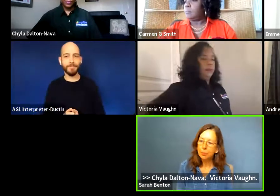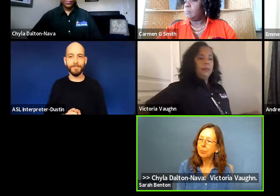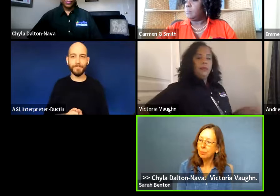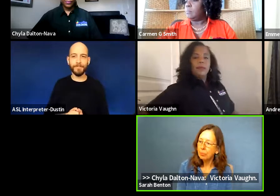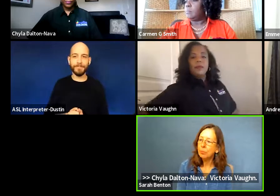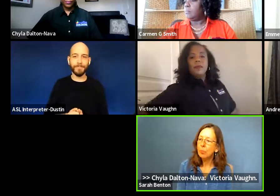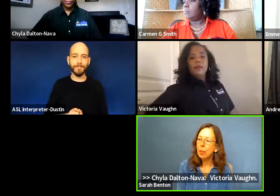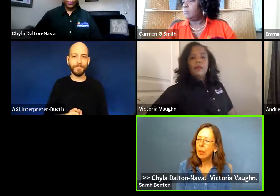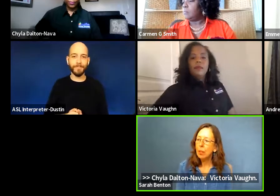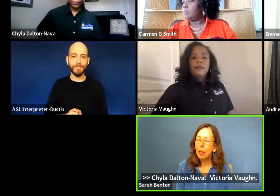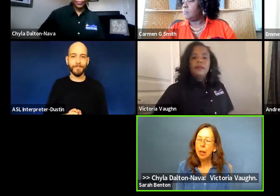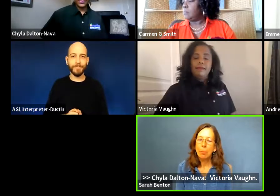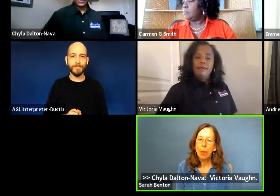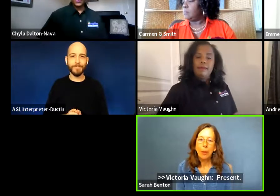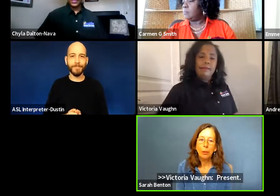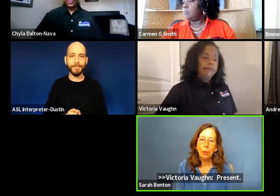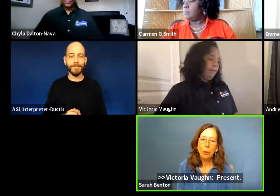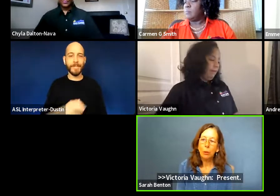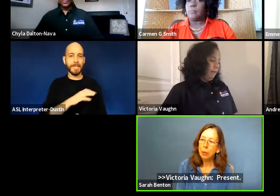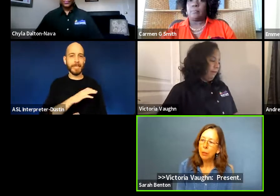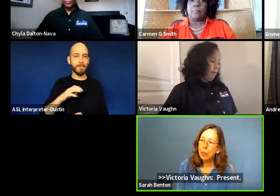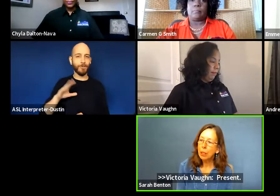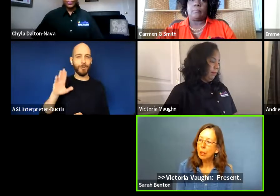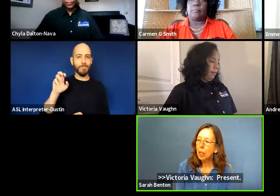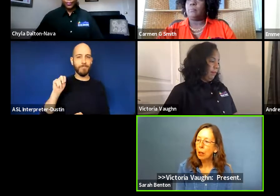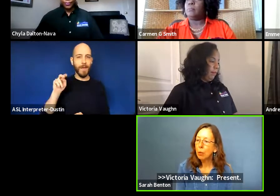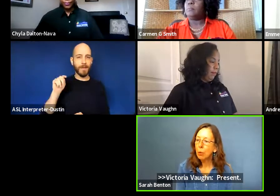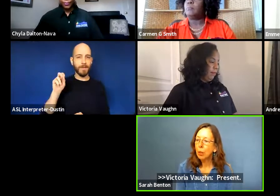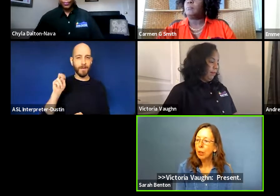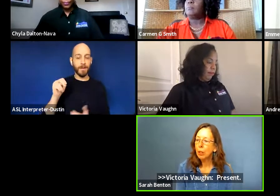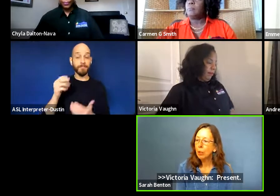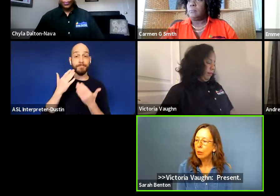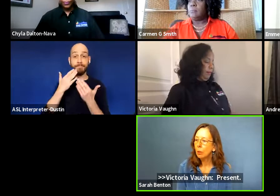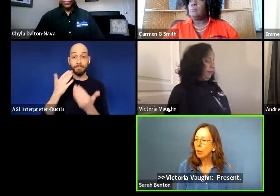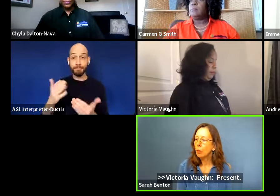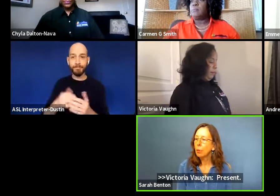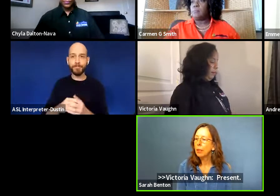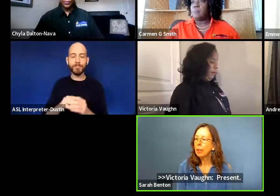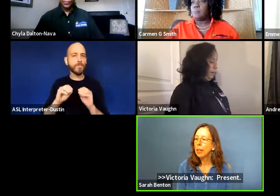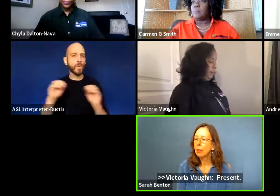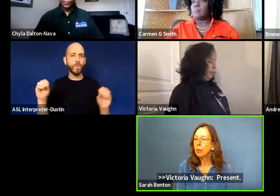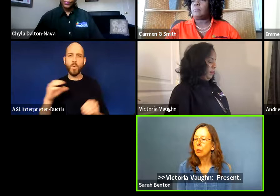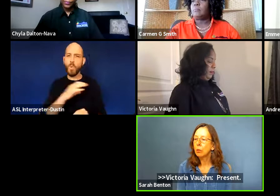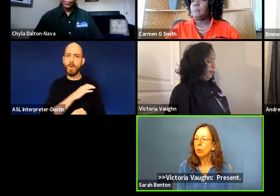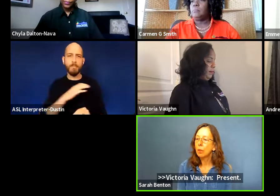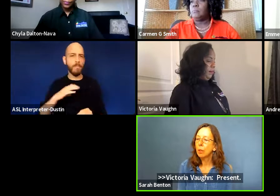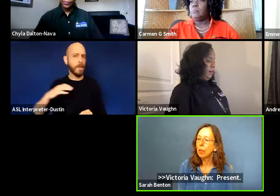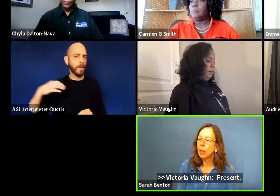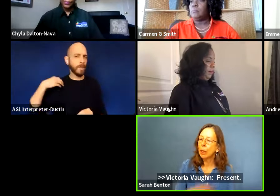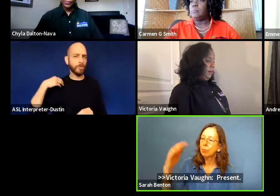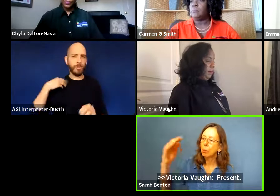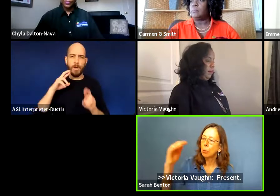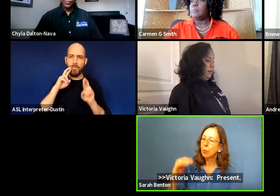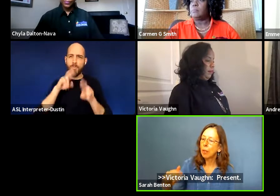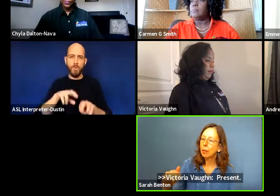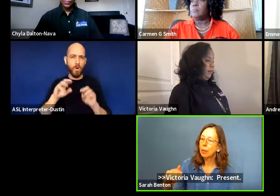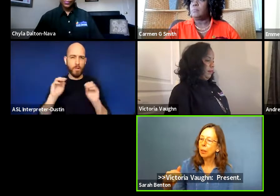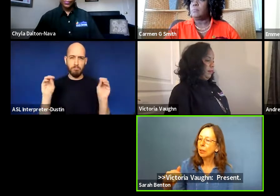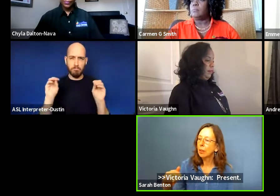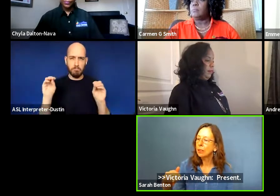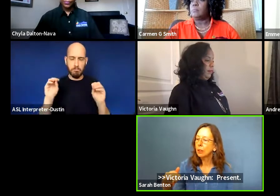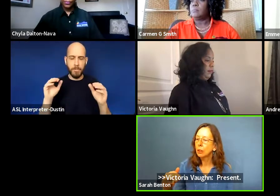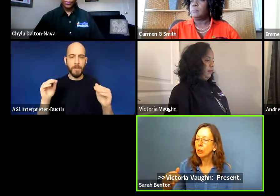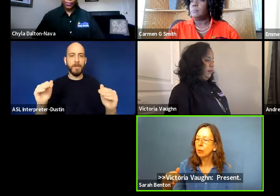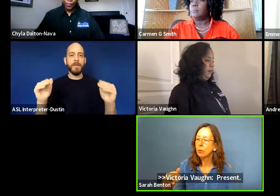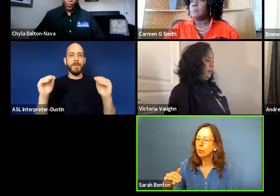Thank you. There's no committee chair report. So moving down to the we'll move down to